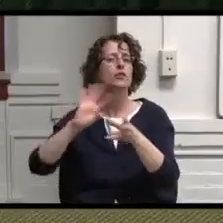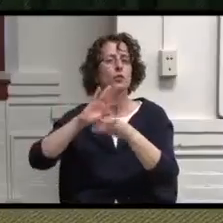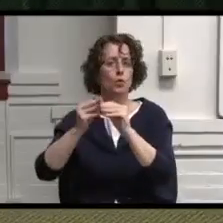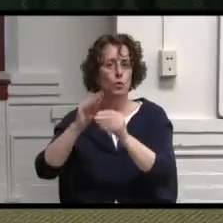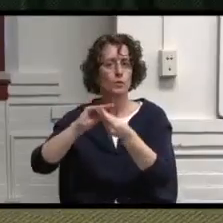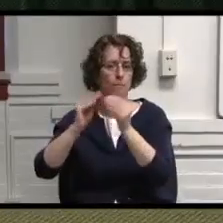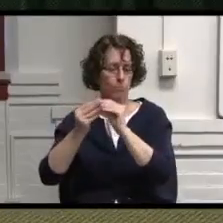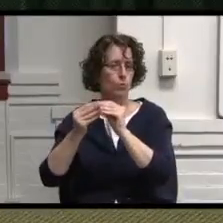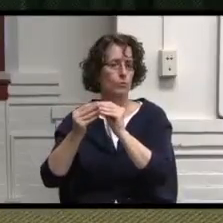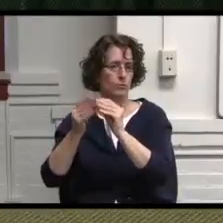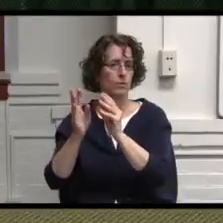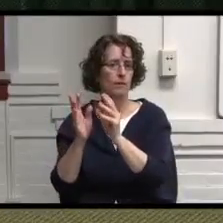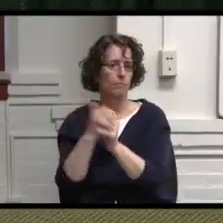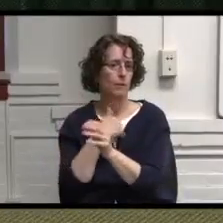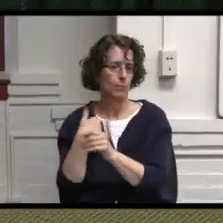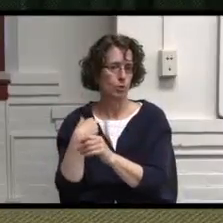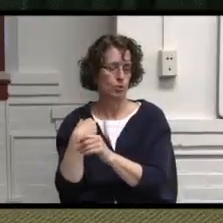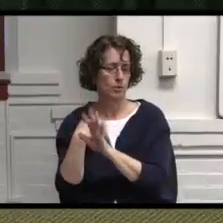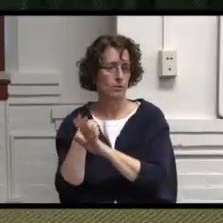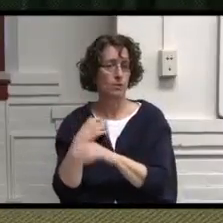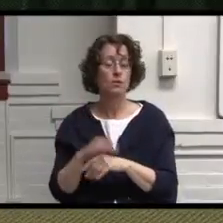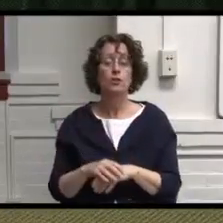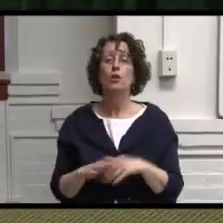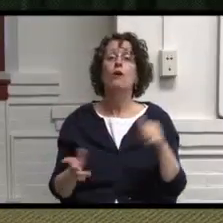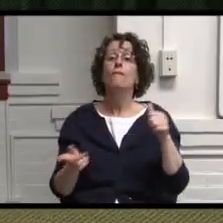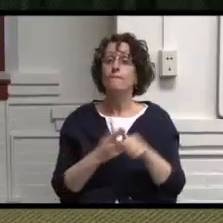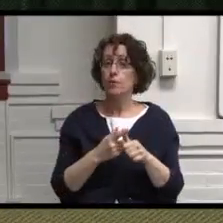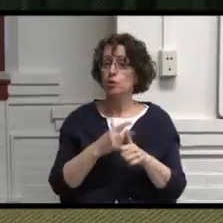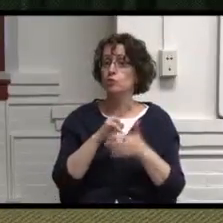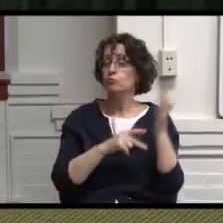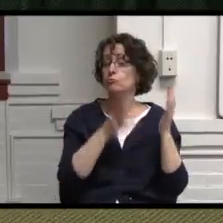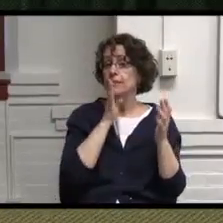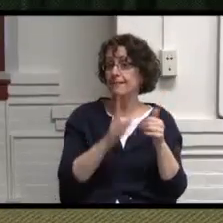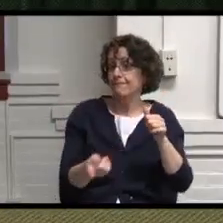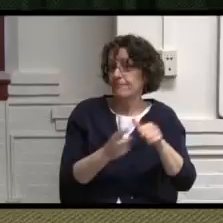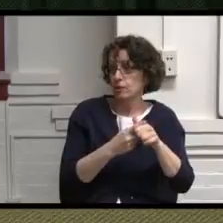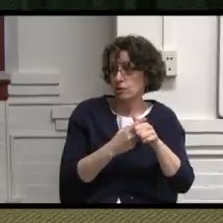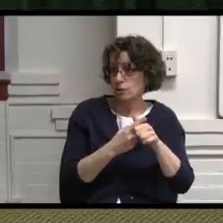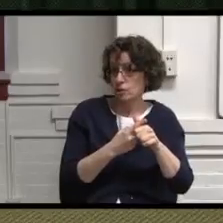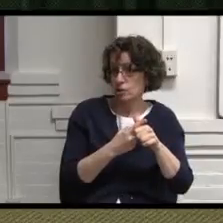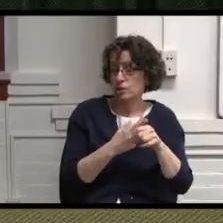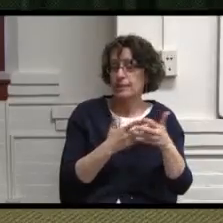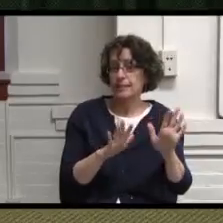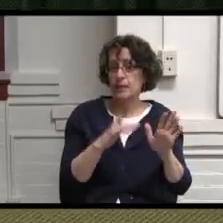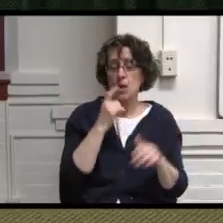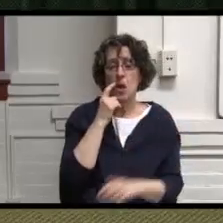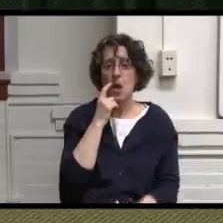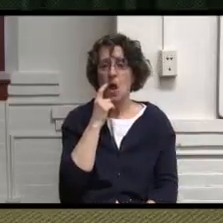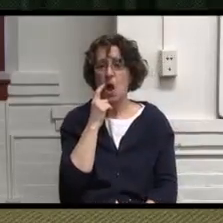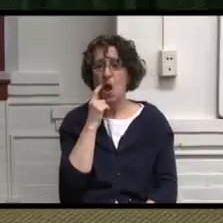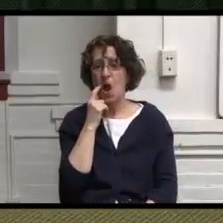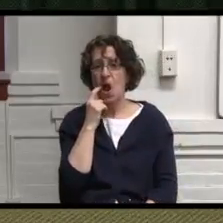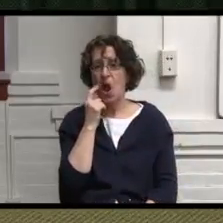do, why don't we take up we'll say we're doing the first reading first, and then we'll take up the, Okay,